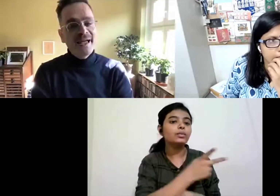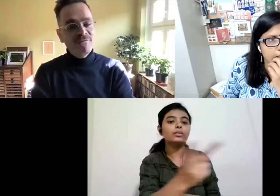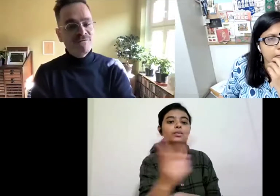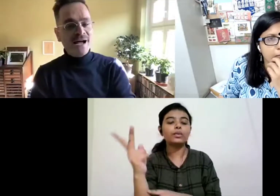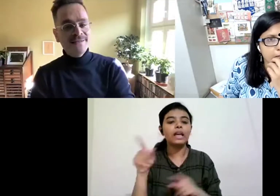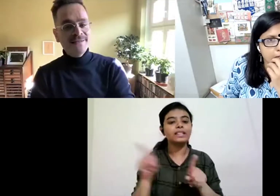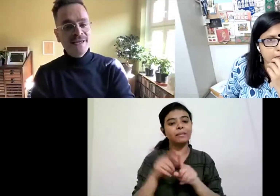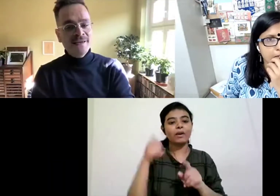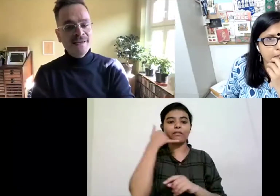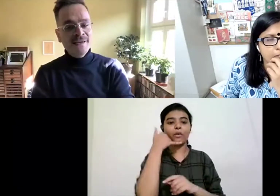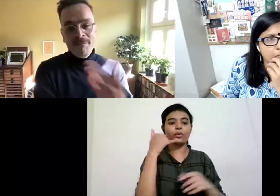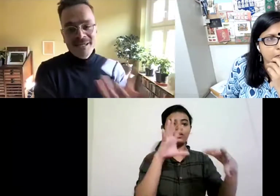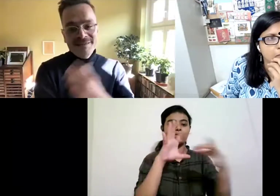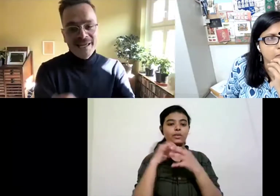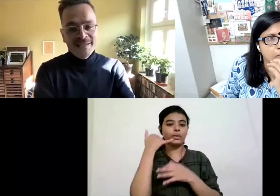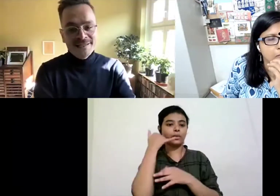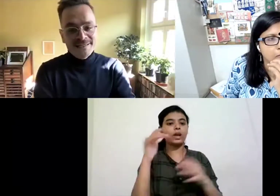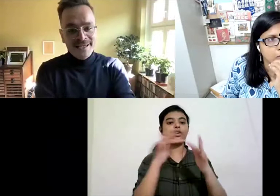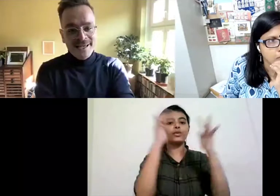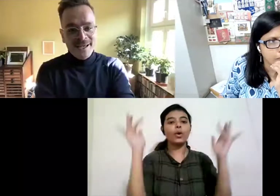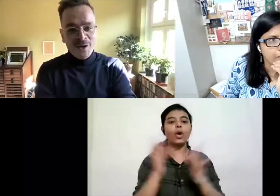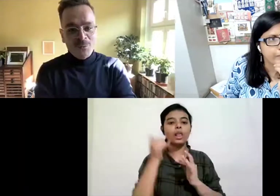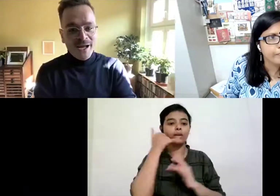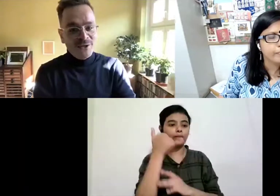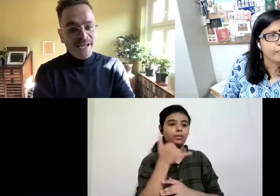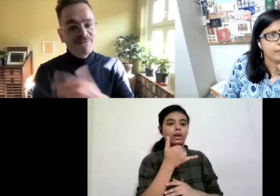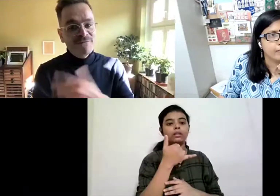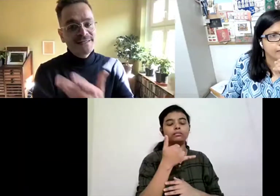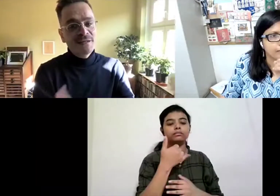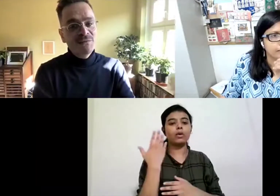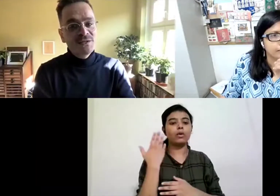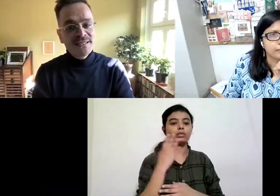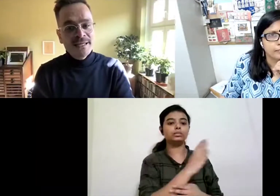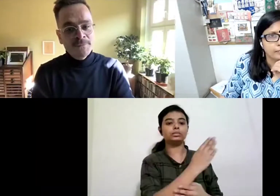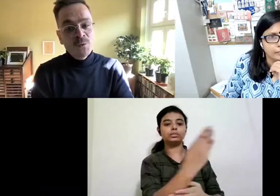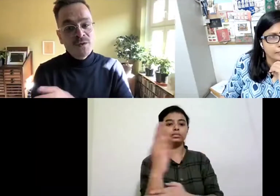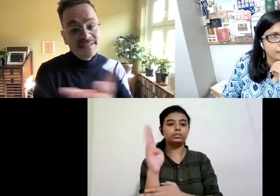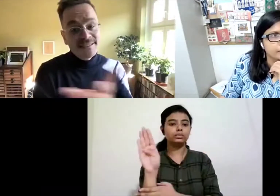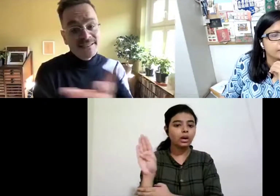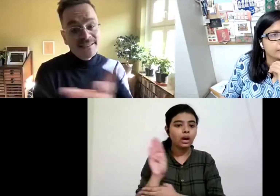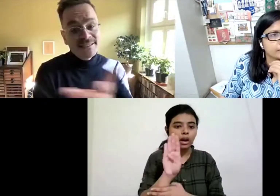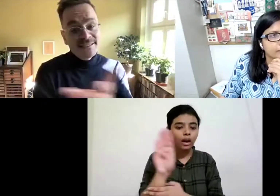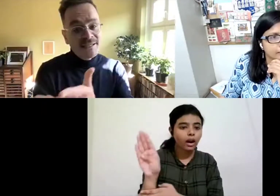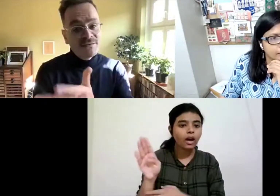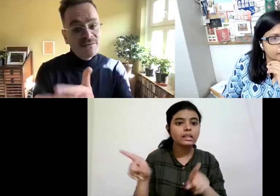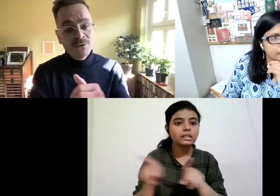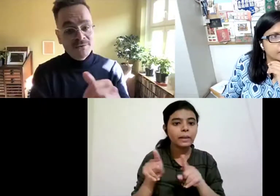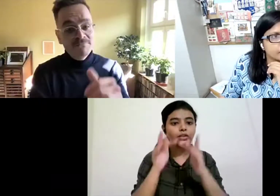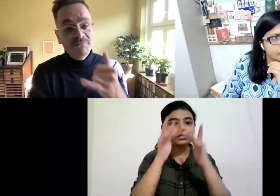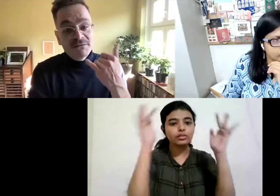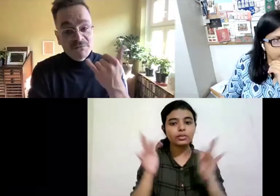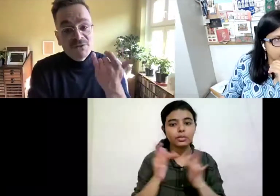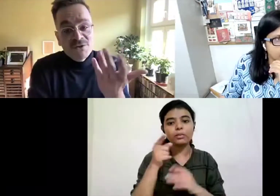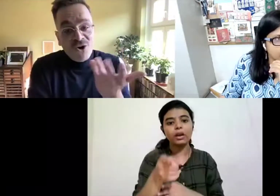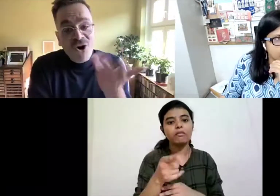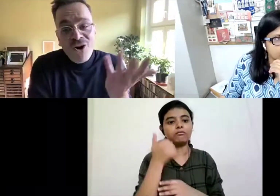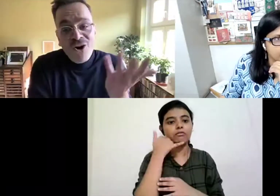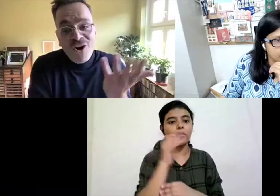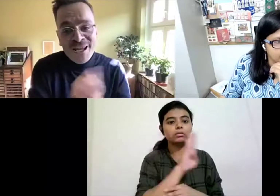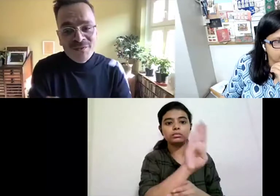phone. They're inviting for meetings where you can visit a museum without visiting the museum. You